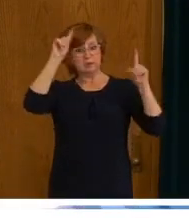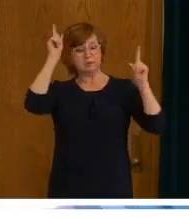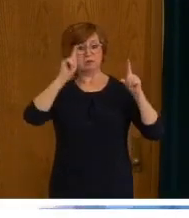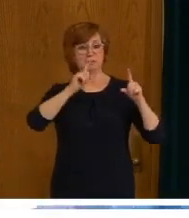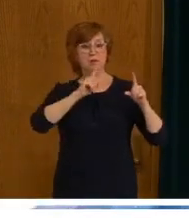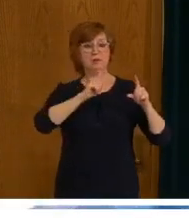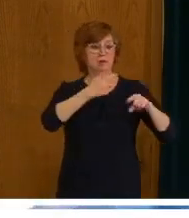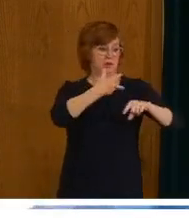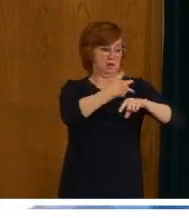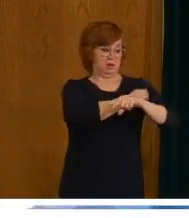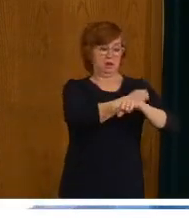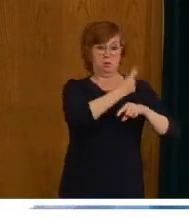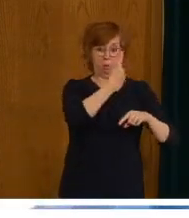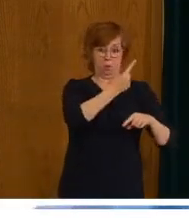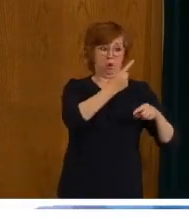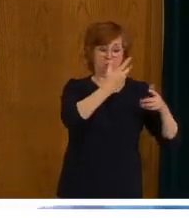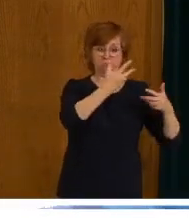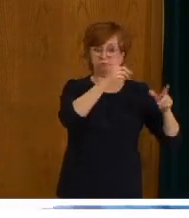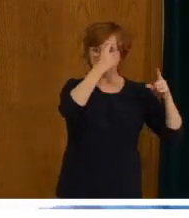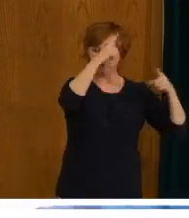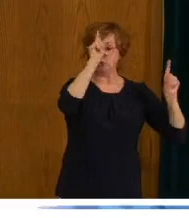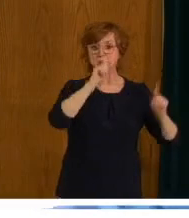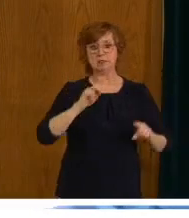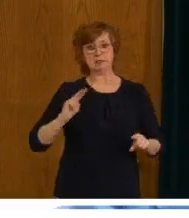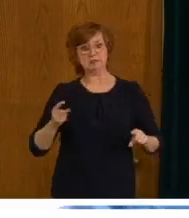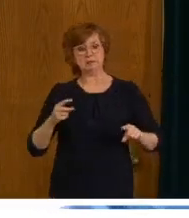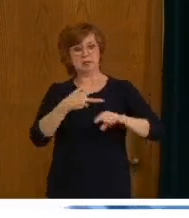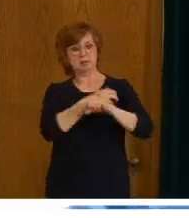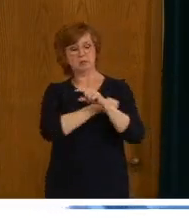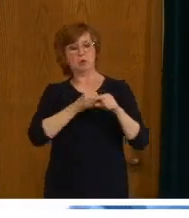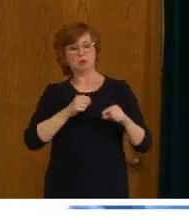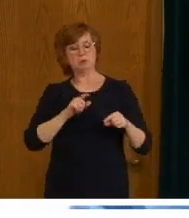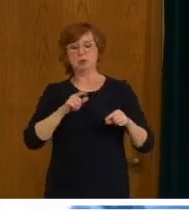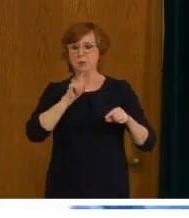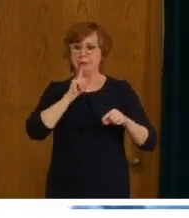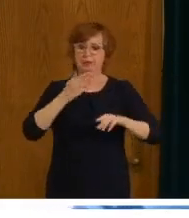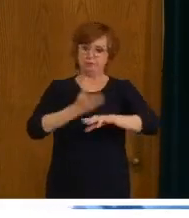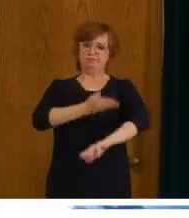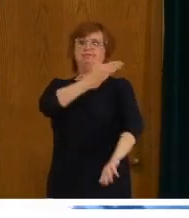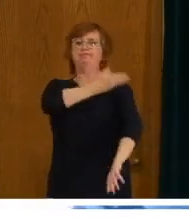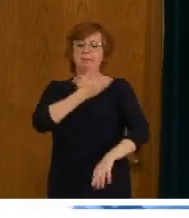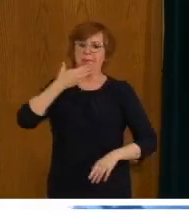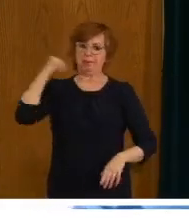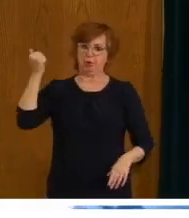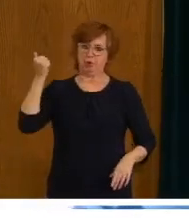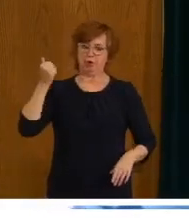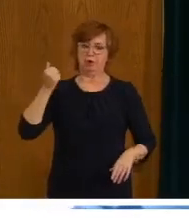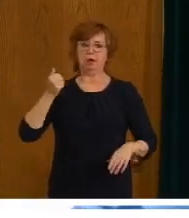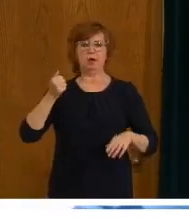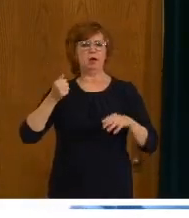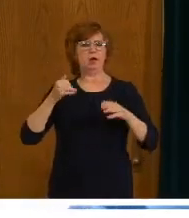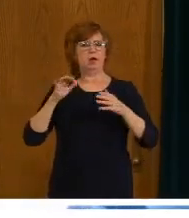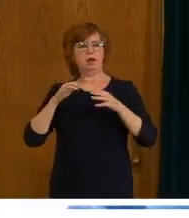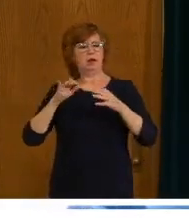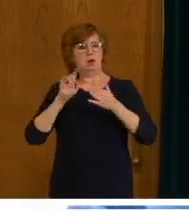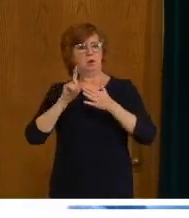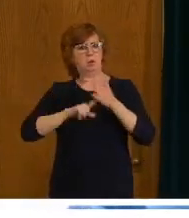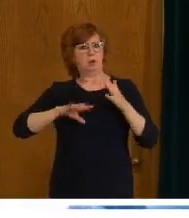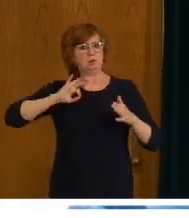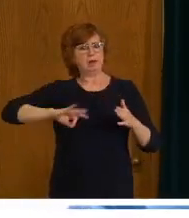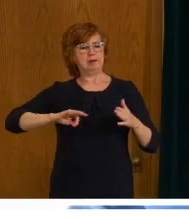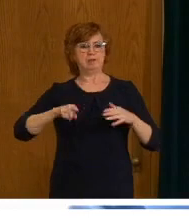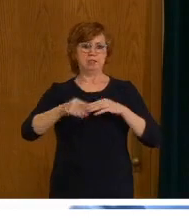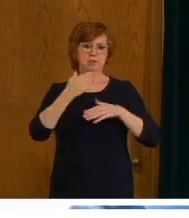think one dose is good, two doses much better, and that will ensure that as fall comes after our great summer, we